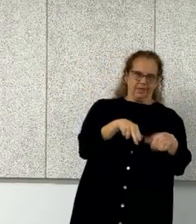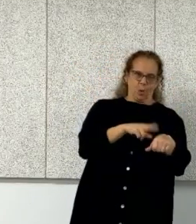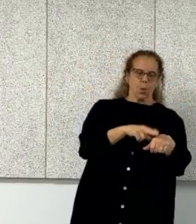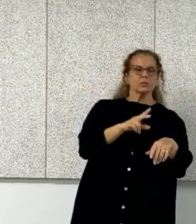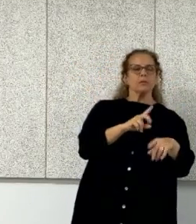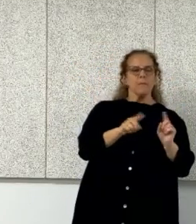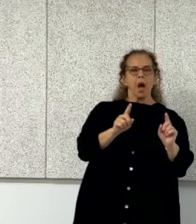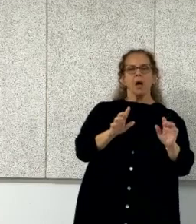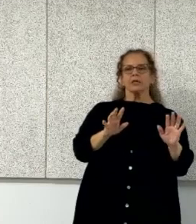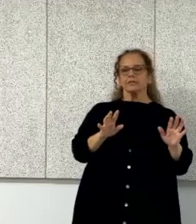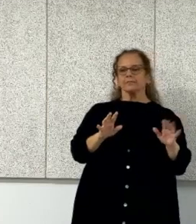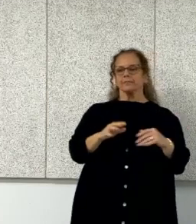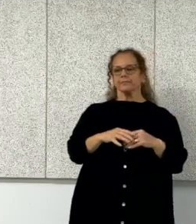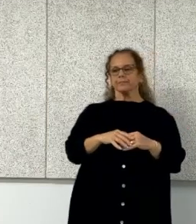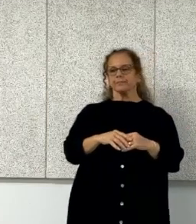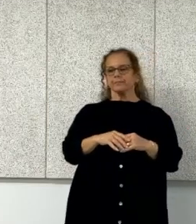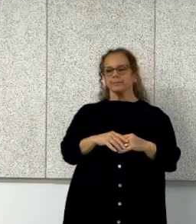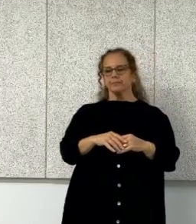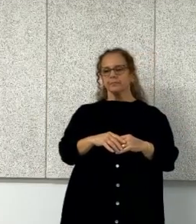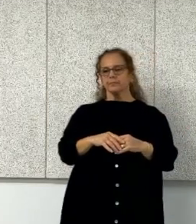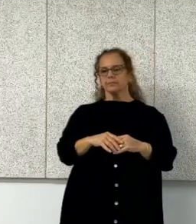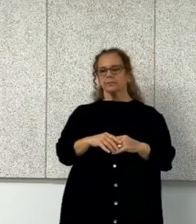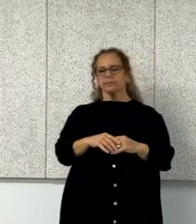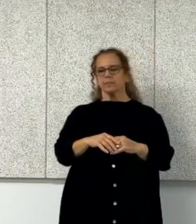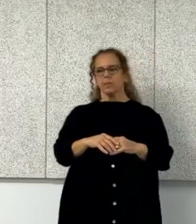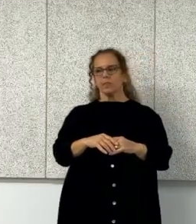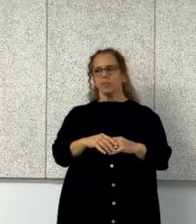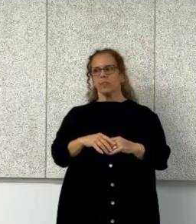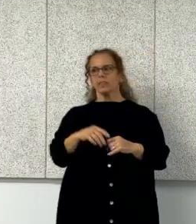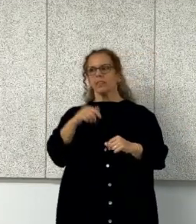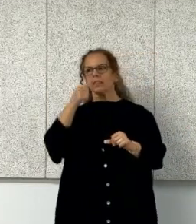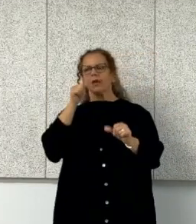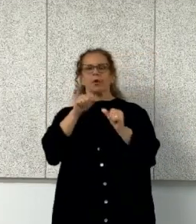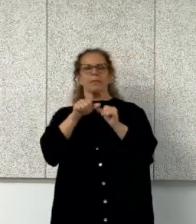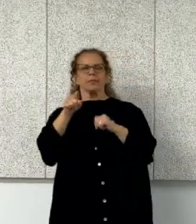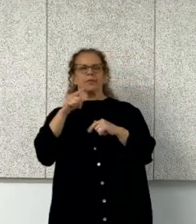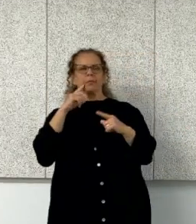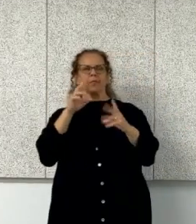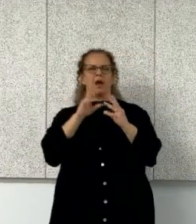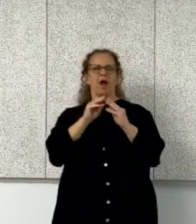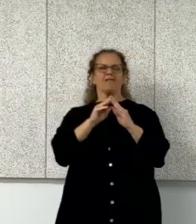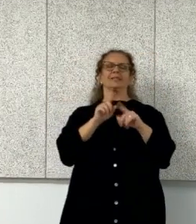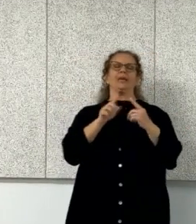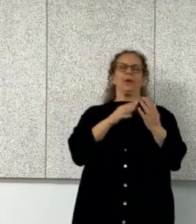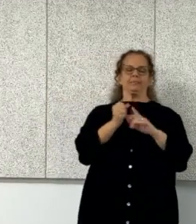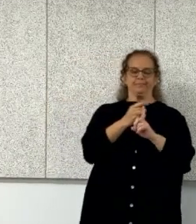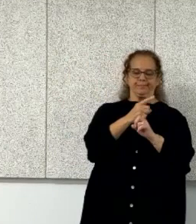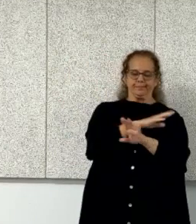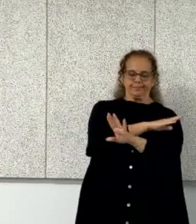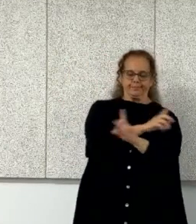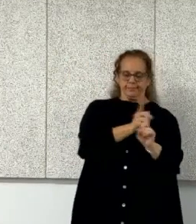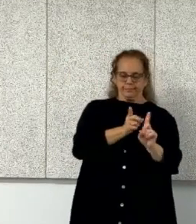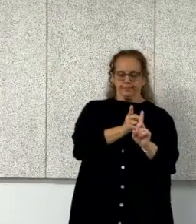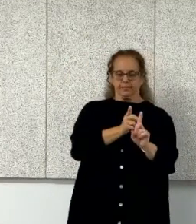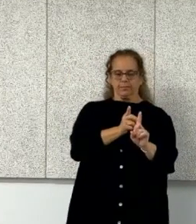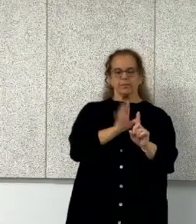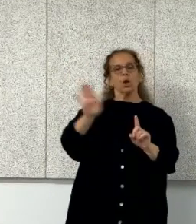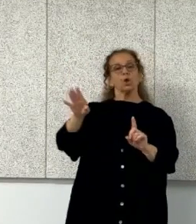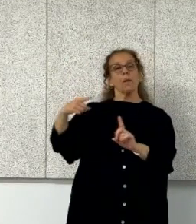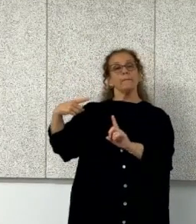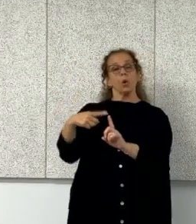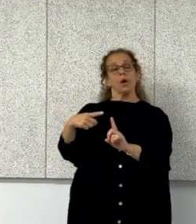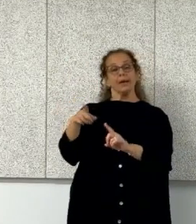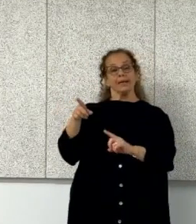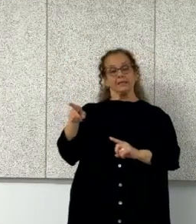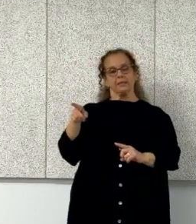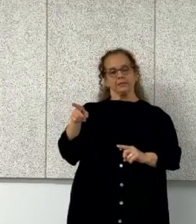a lot of that. And I know Tessa Tura has some cool stuff. I remember the last conference I went to of theirs, they were kind of talking about this stuff. So, but to your point, especially,